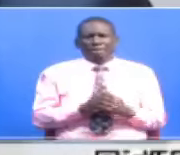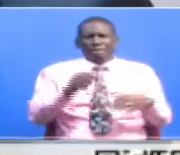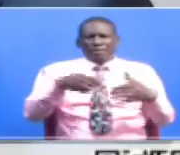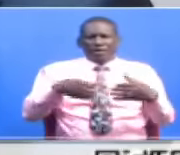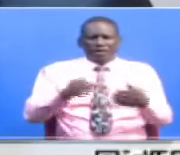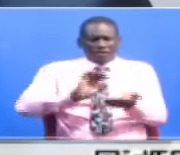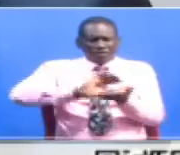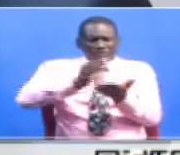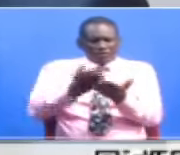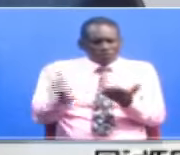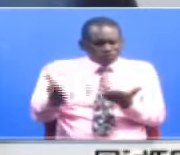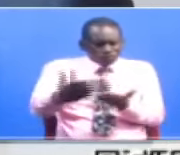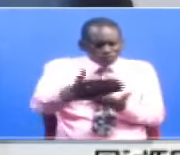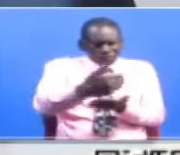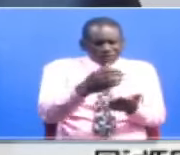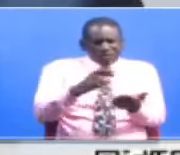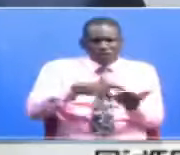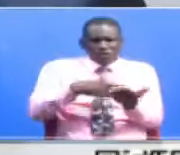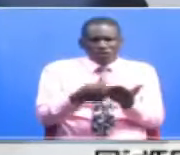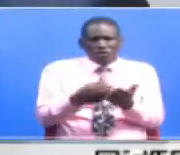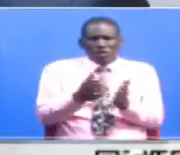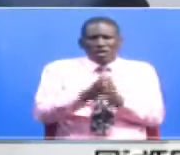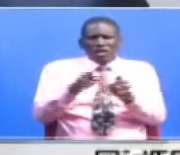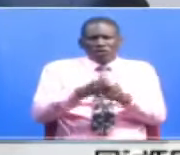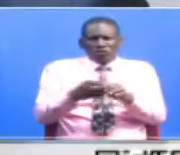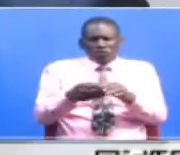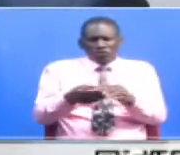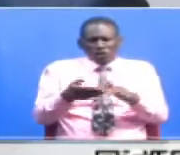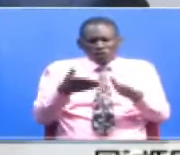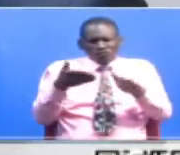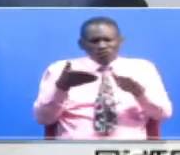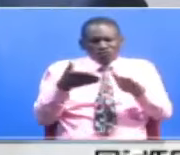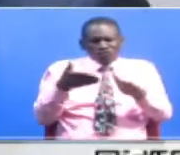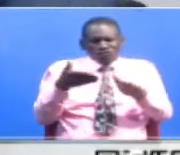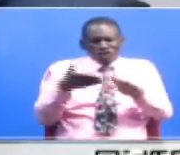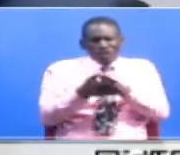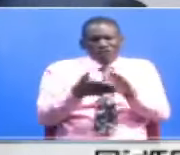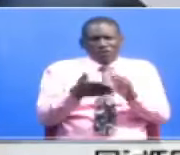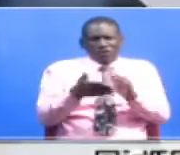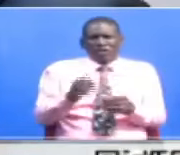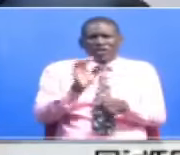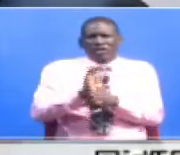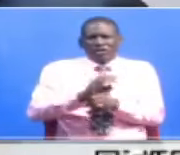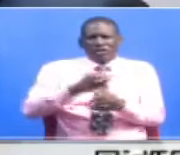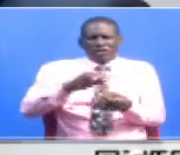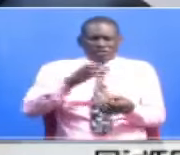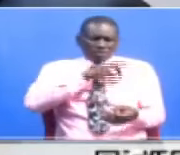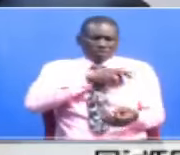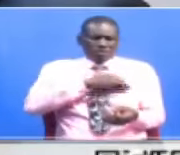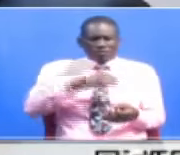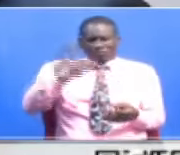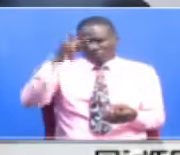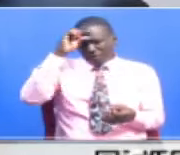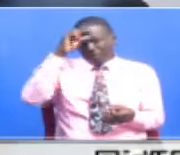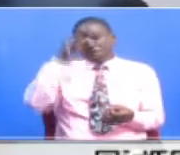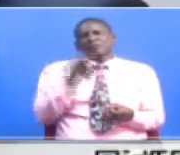In the fundraisings, in the brown envelopes. The church has become a beneficiary of